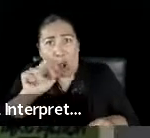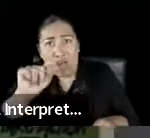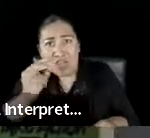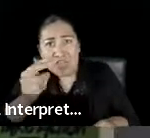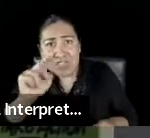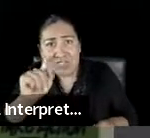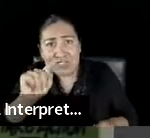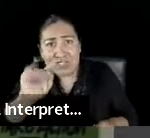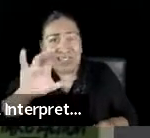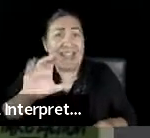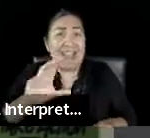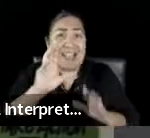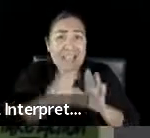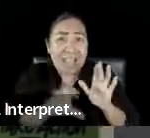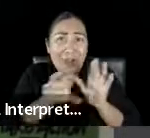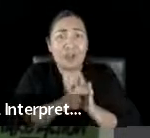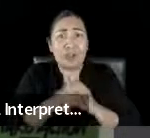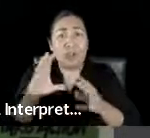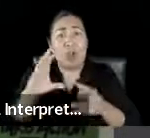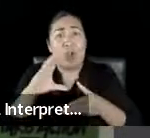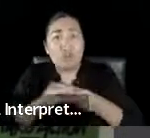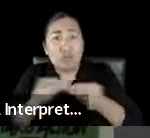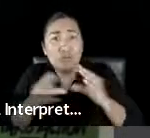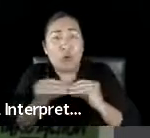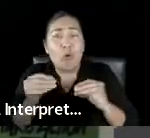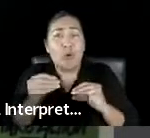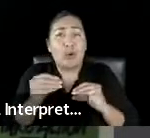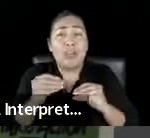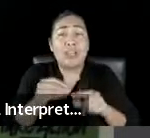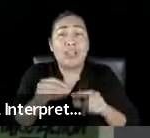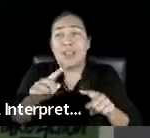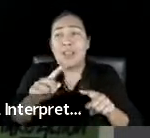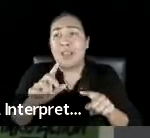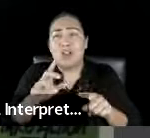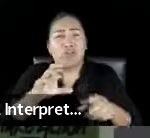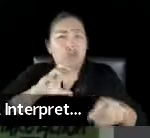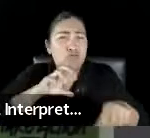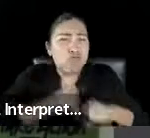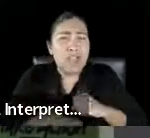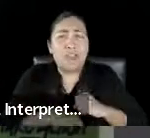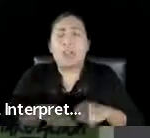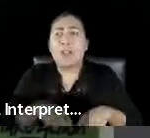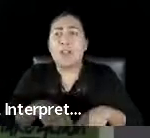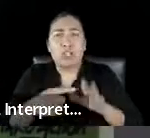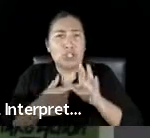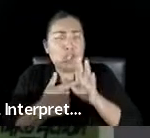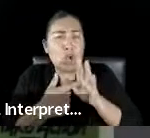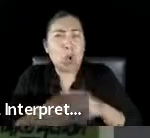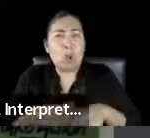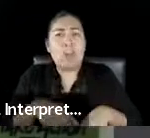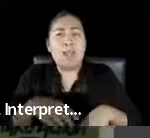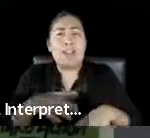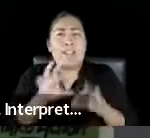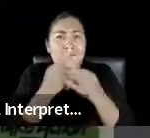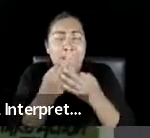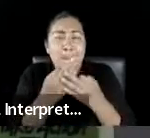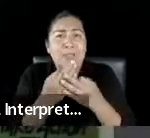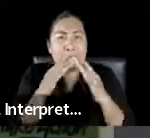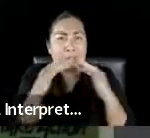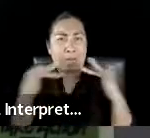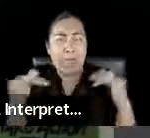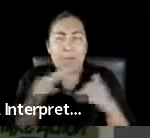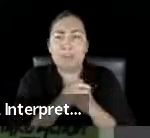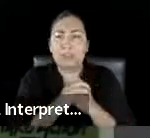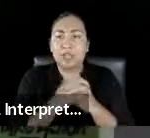health, grief, cultural identity, sexuality, family dynamics, self-esteem, and so many other issues faced by